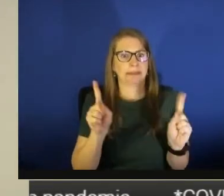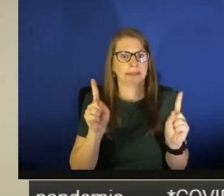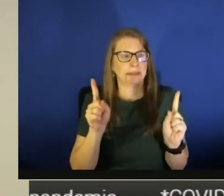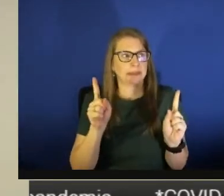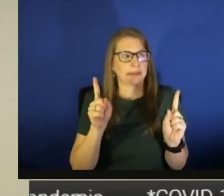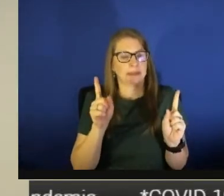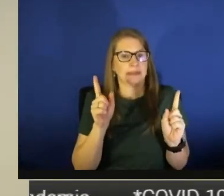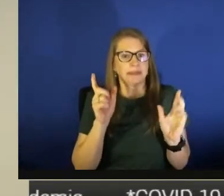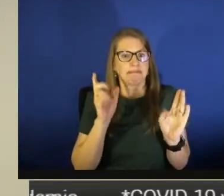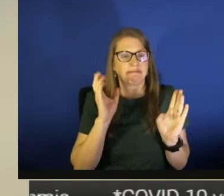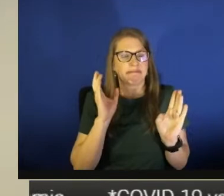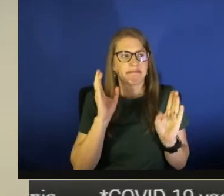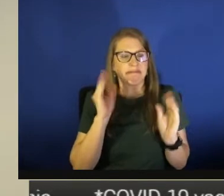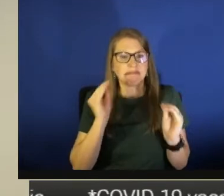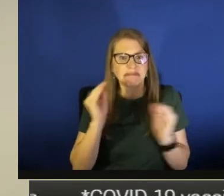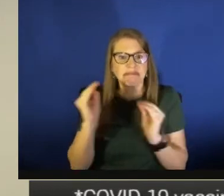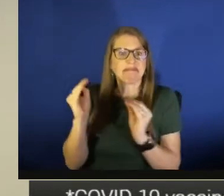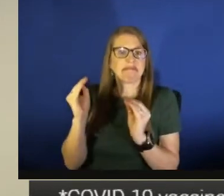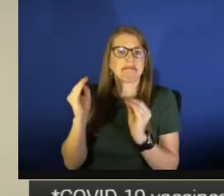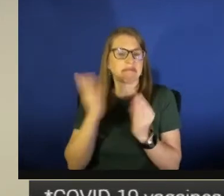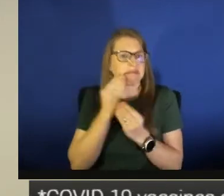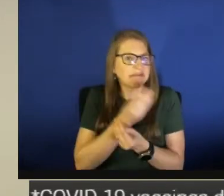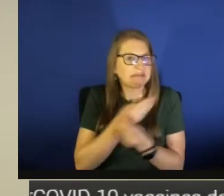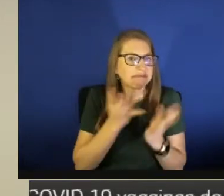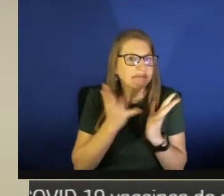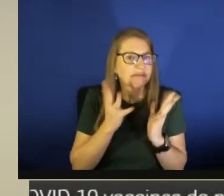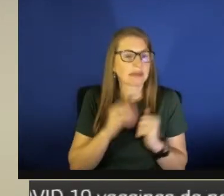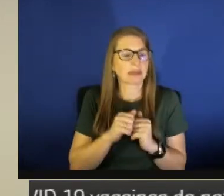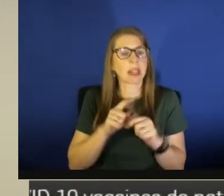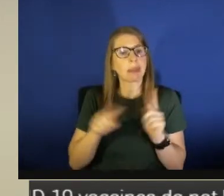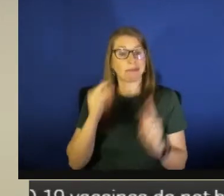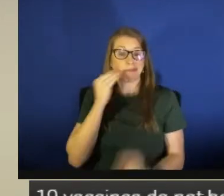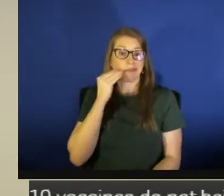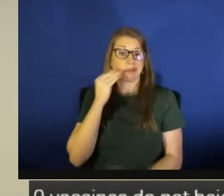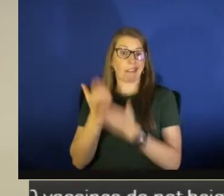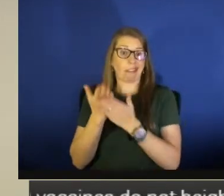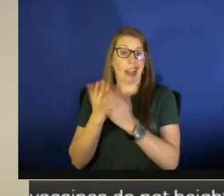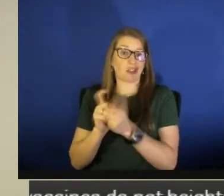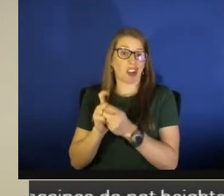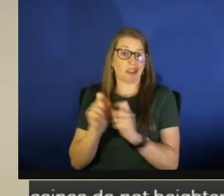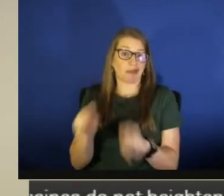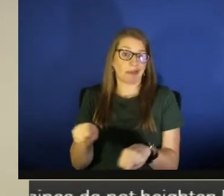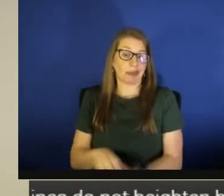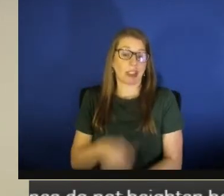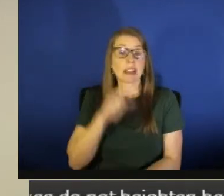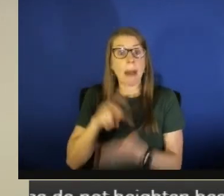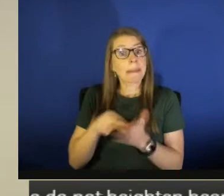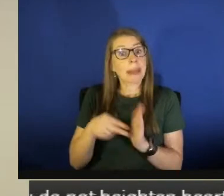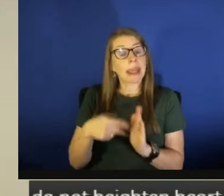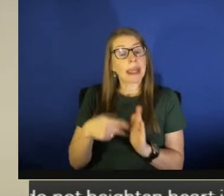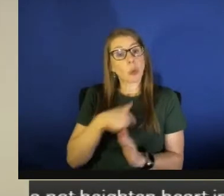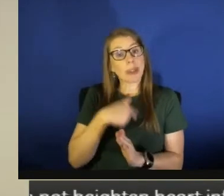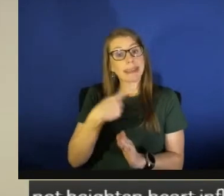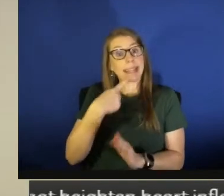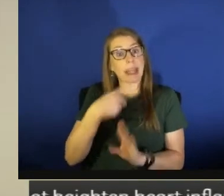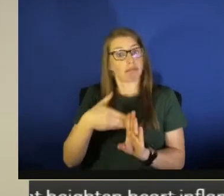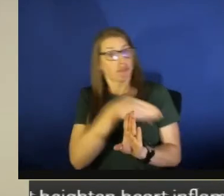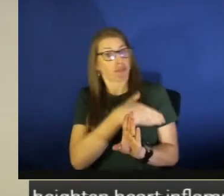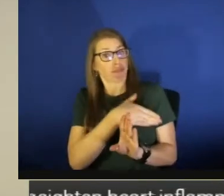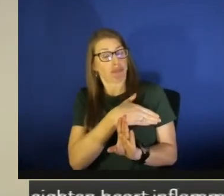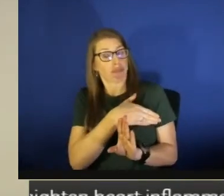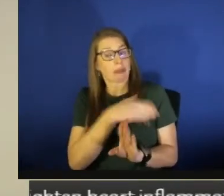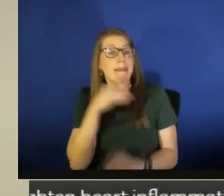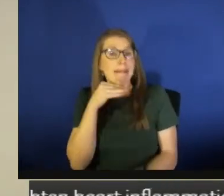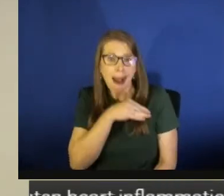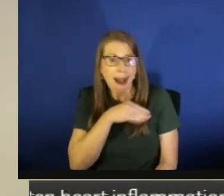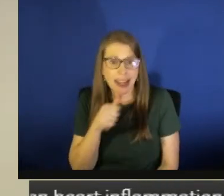for everybody. But then, just acknowledging that, the facts can change. It doesn't mean that what we said prior was a